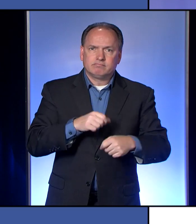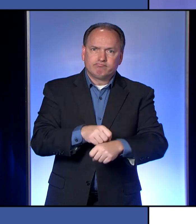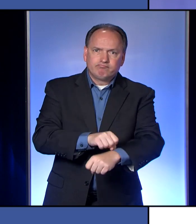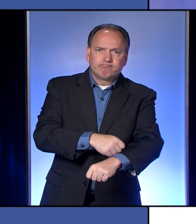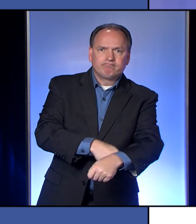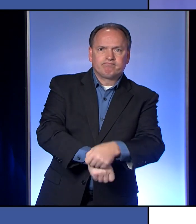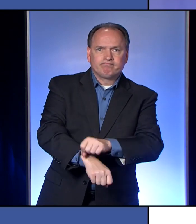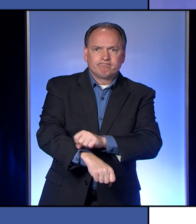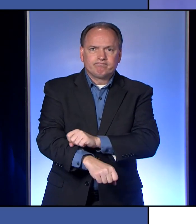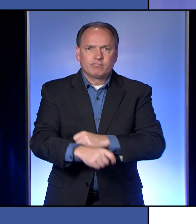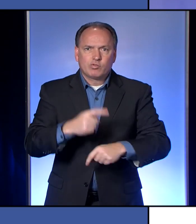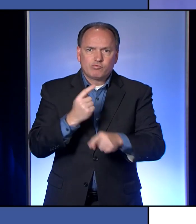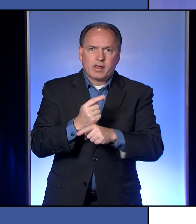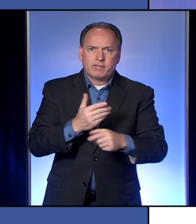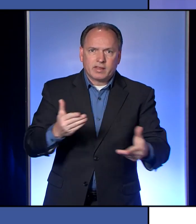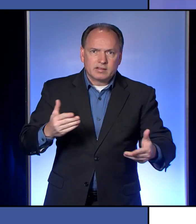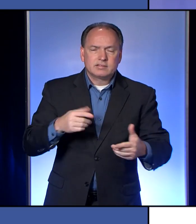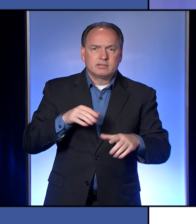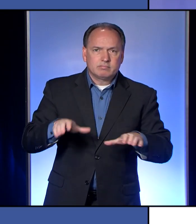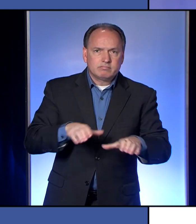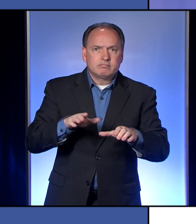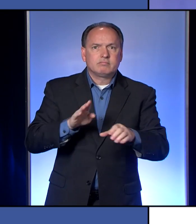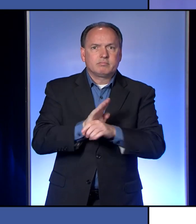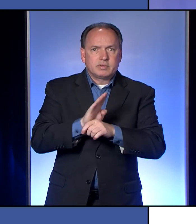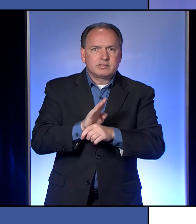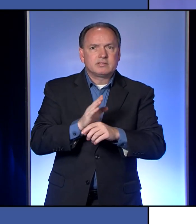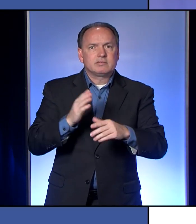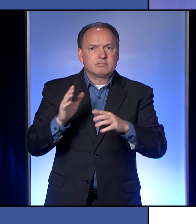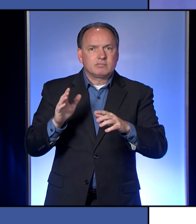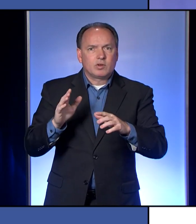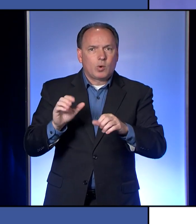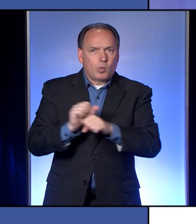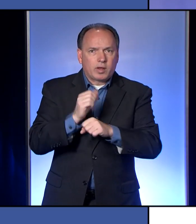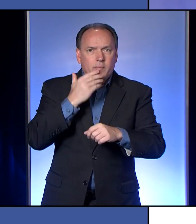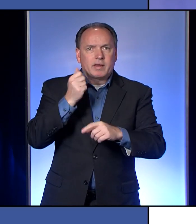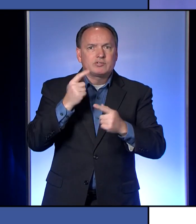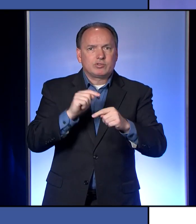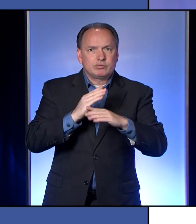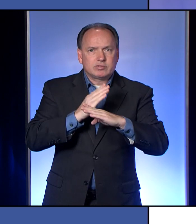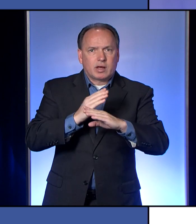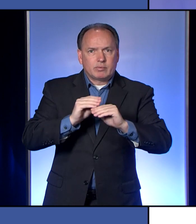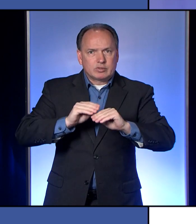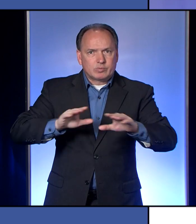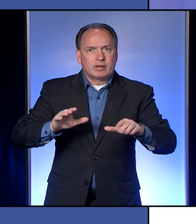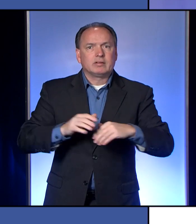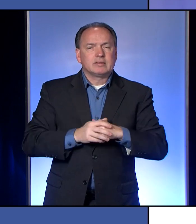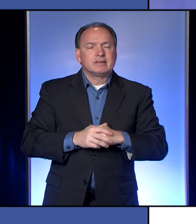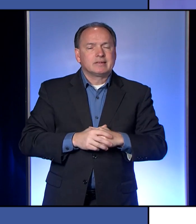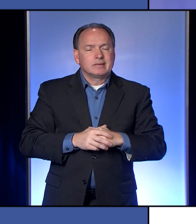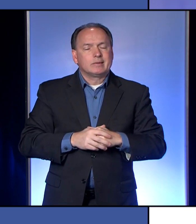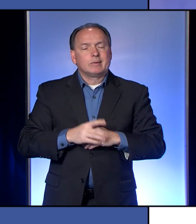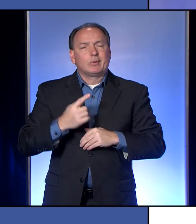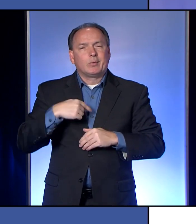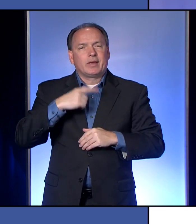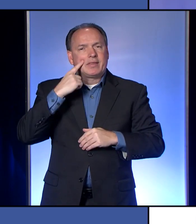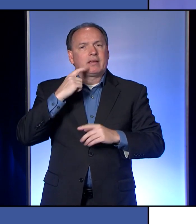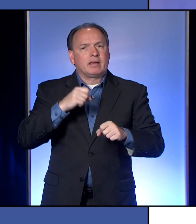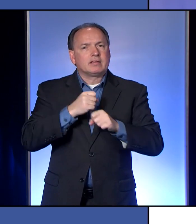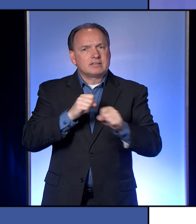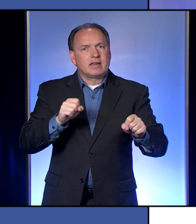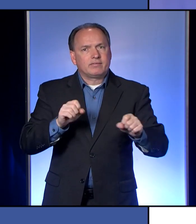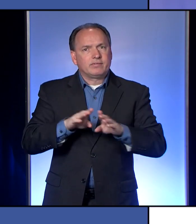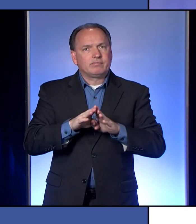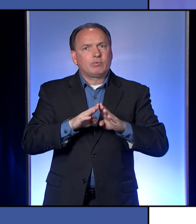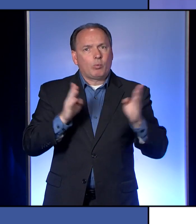done the right things, and the businesses are really working their best to try to stop the spread, and we think it could be done safely in